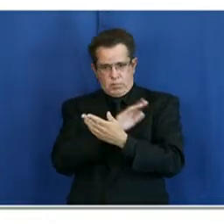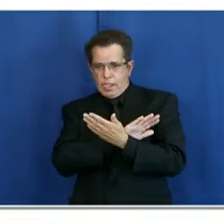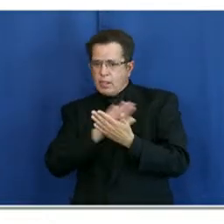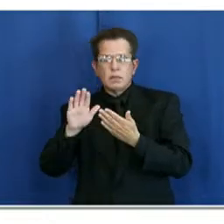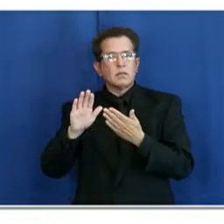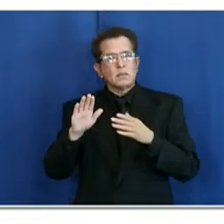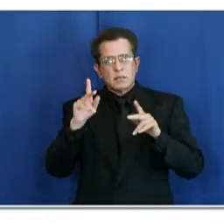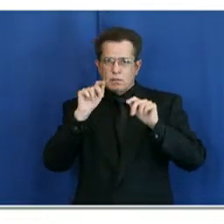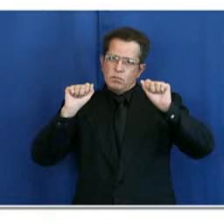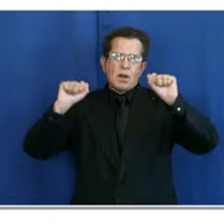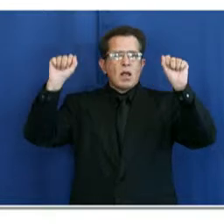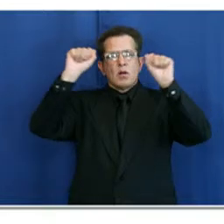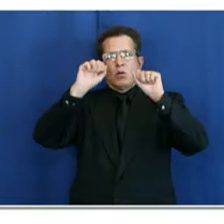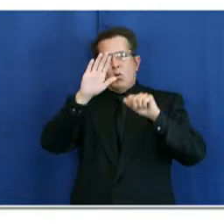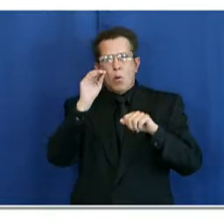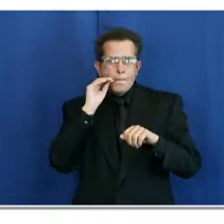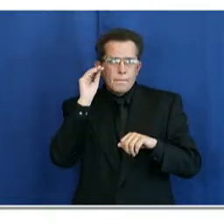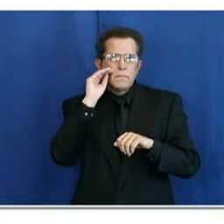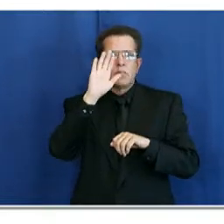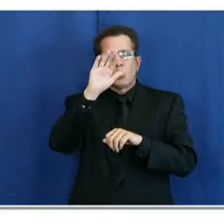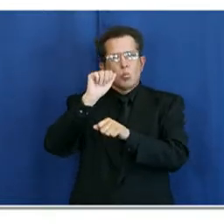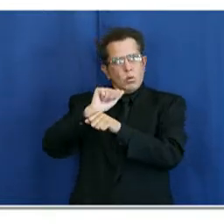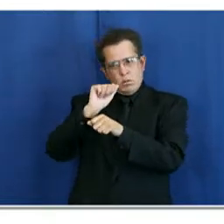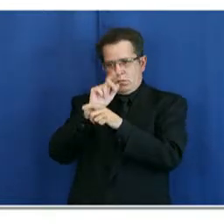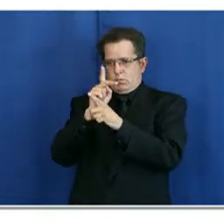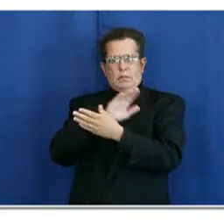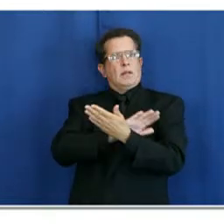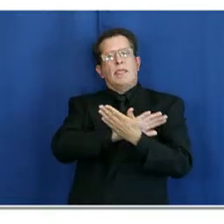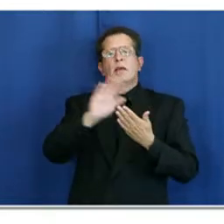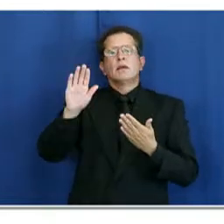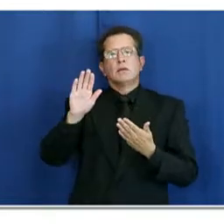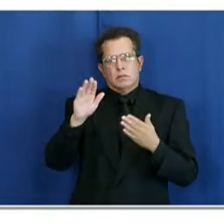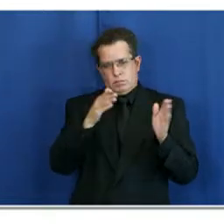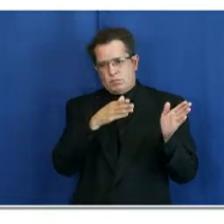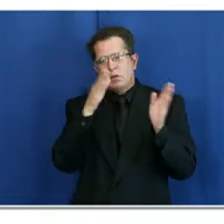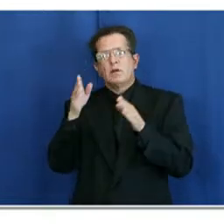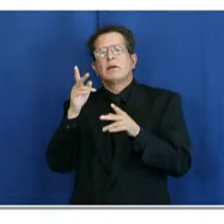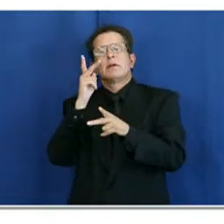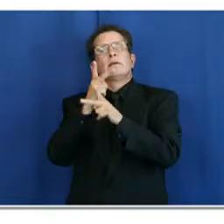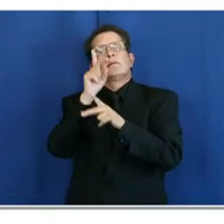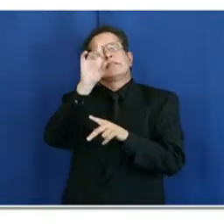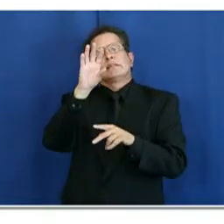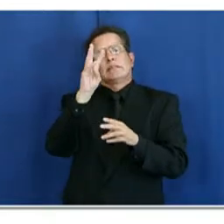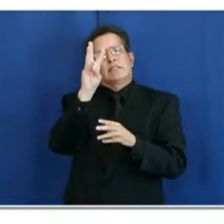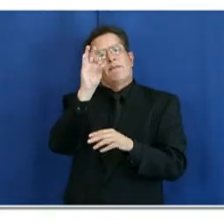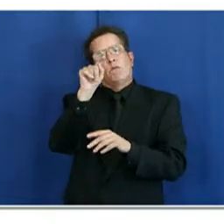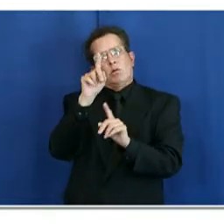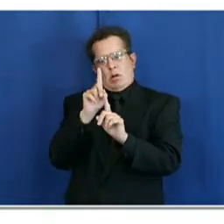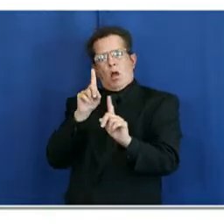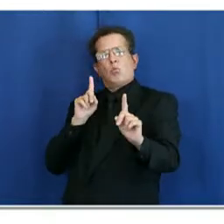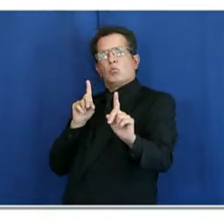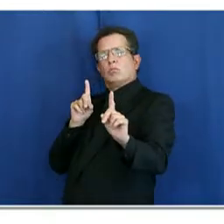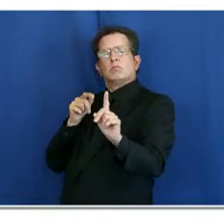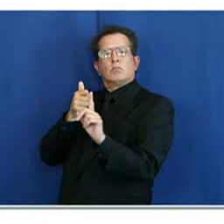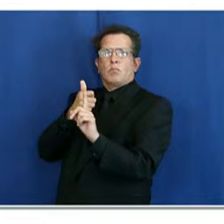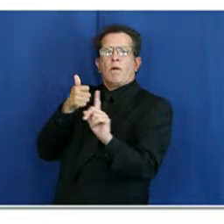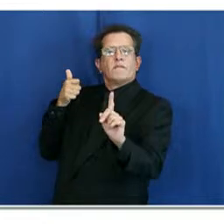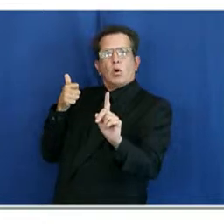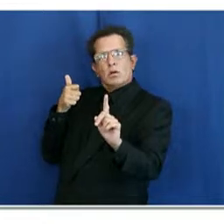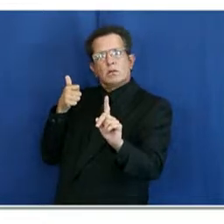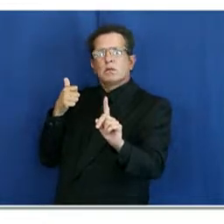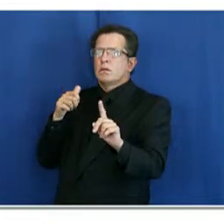promoting sanitation practices, staying 6 feet apart from others, wearing a facial